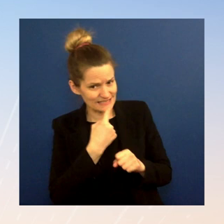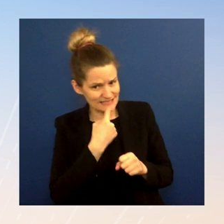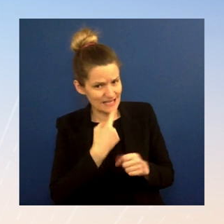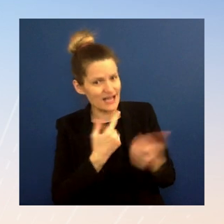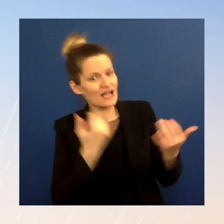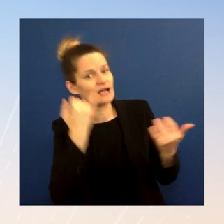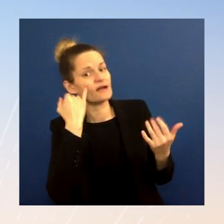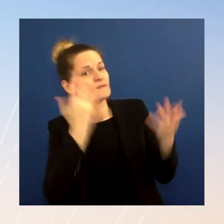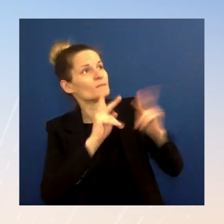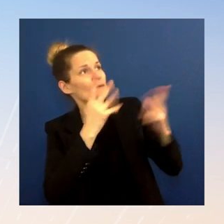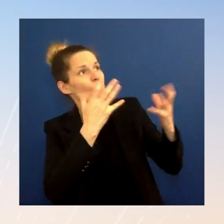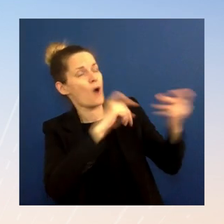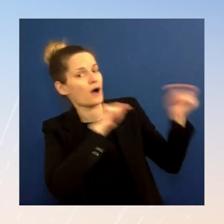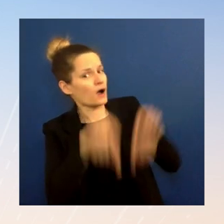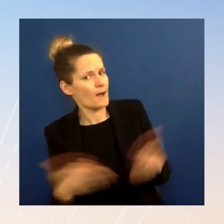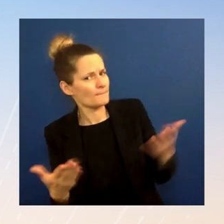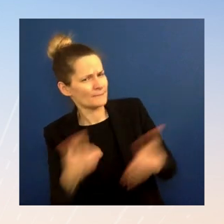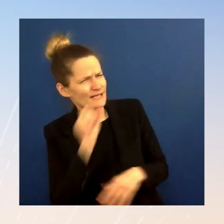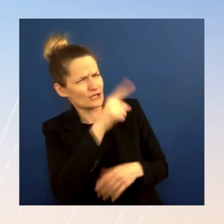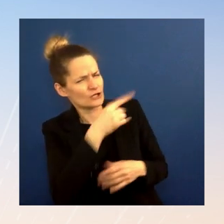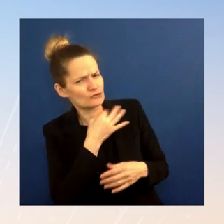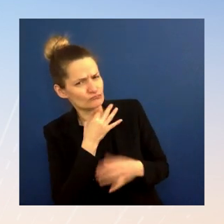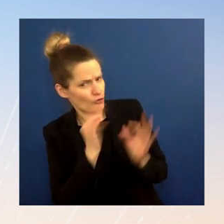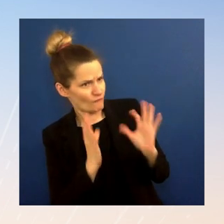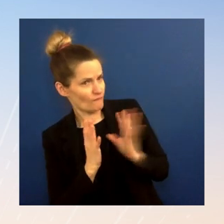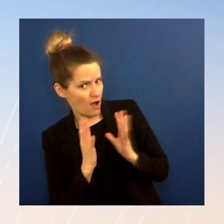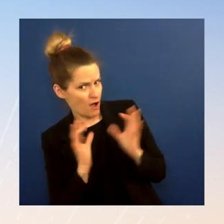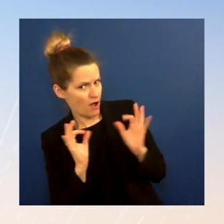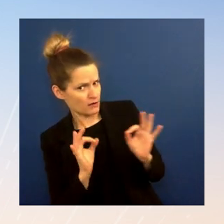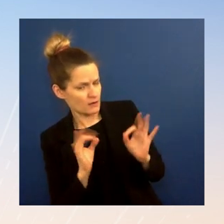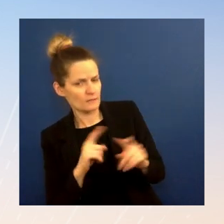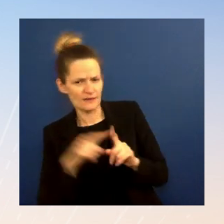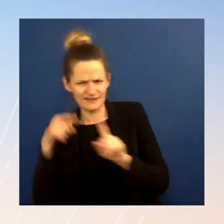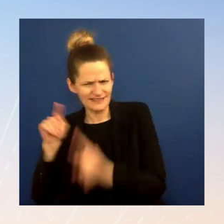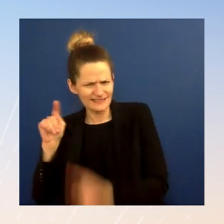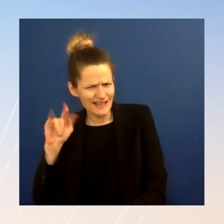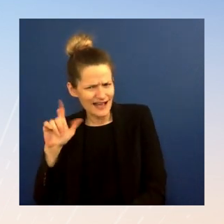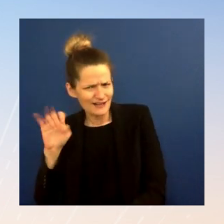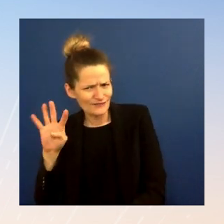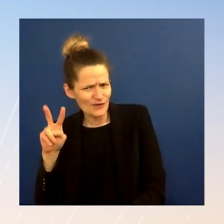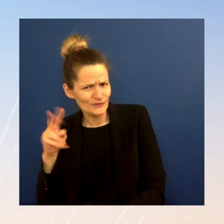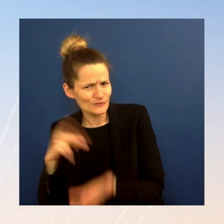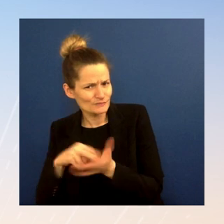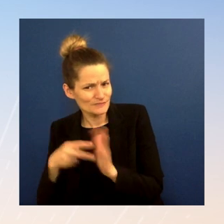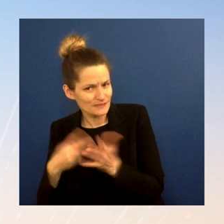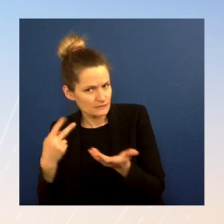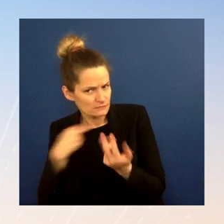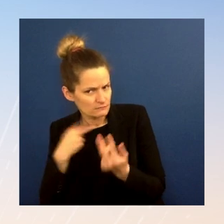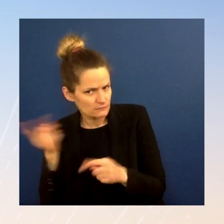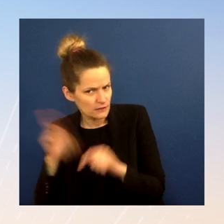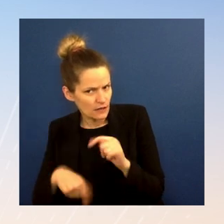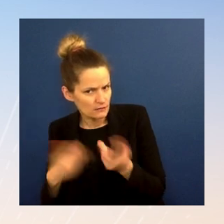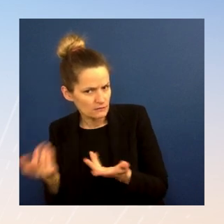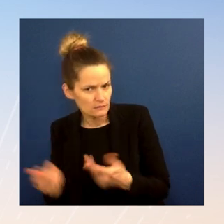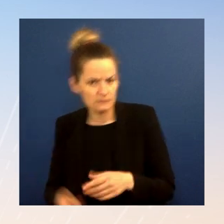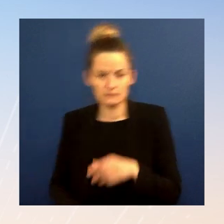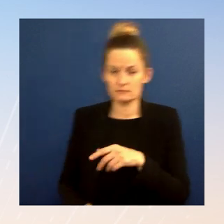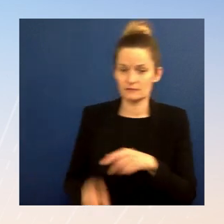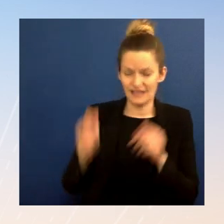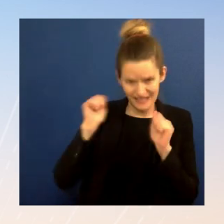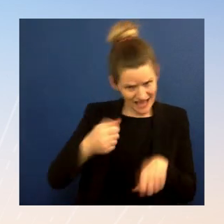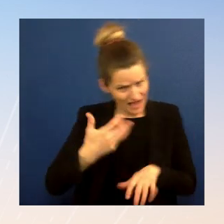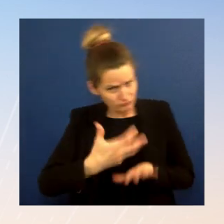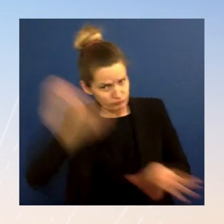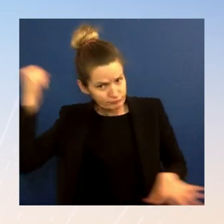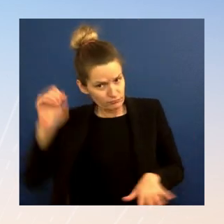discussions about revoking Title 42? The revocation of Title 42 wouldn't be done in response to a war in a European country.